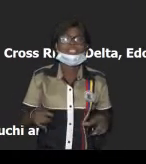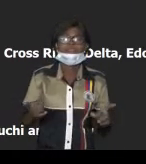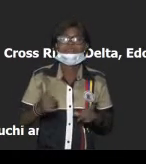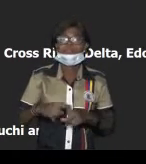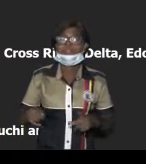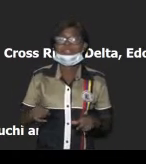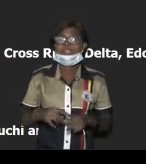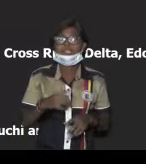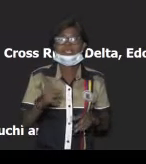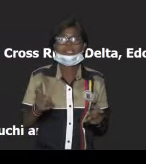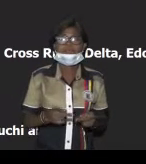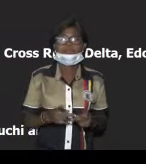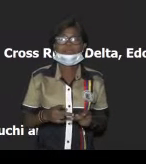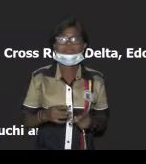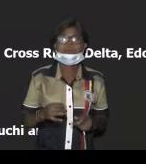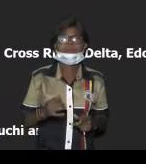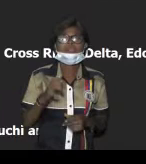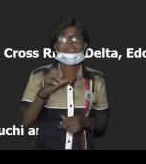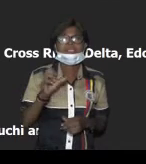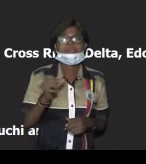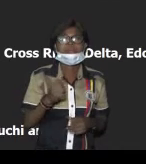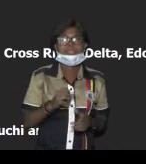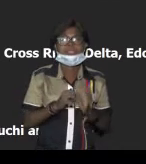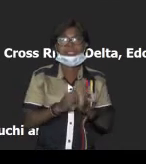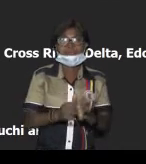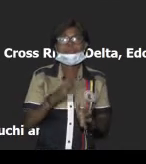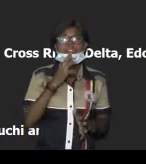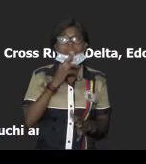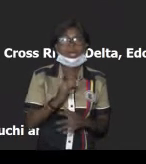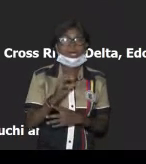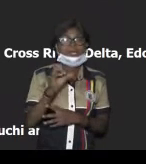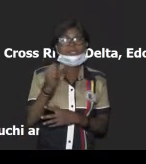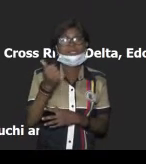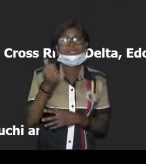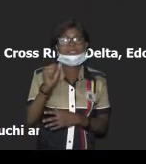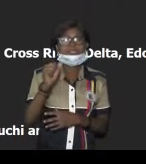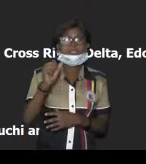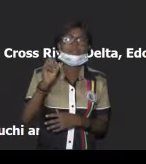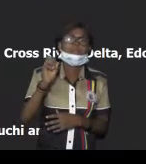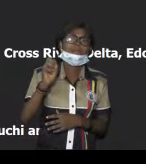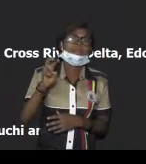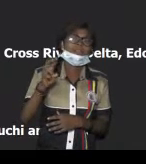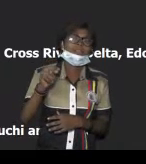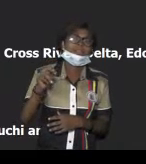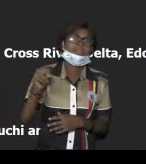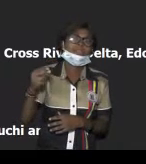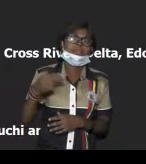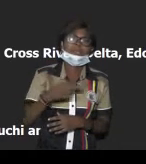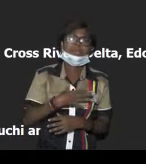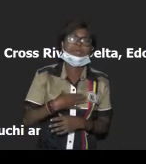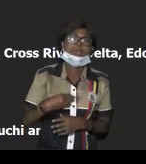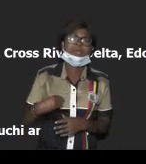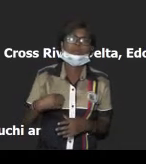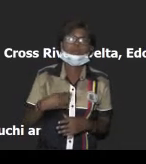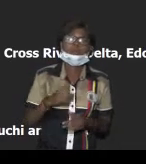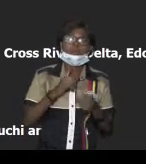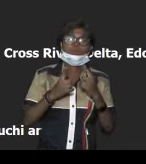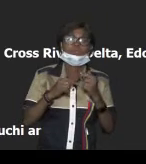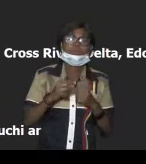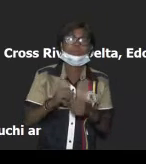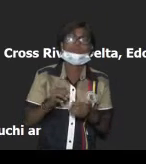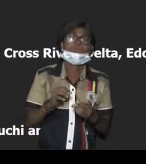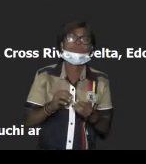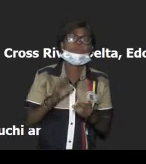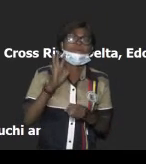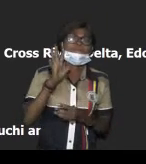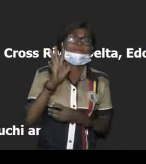and semi-arid animals there, cattle, common areas, Sokoto, Kebbi, and so on. We talked about derived